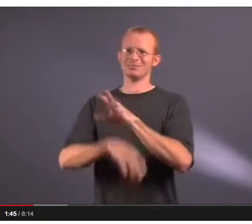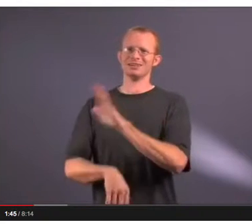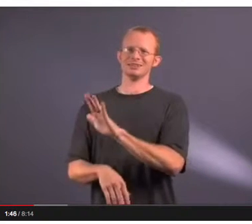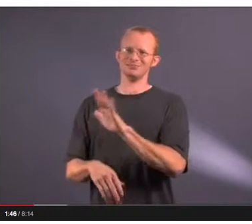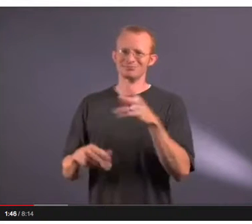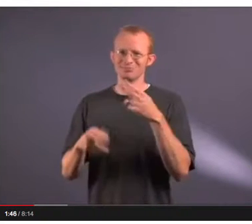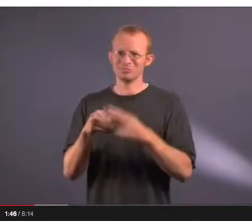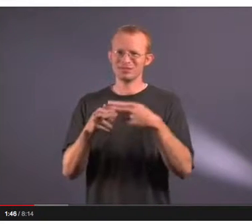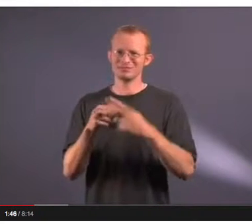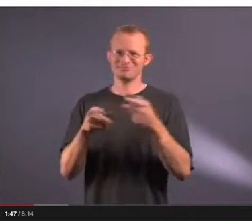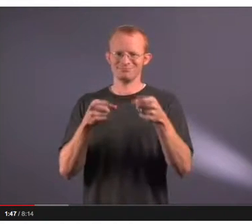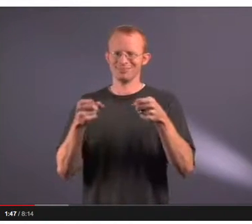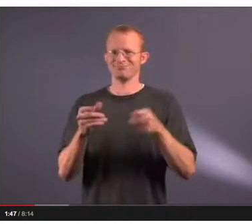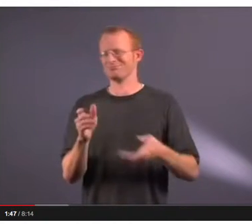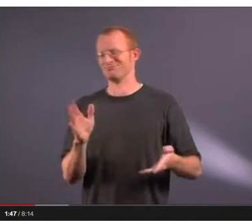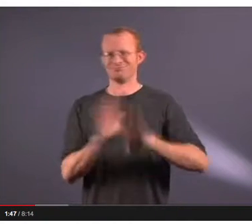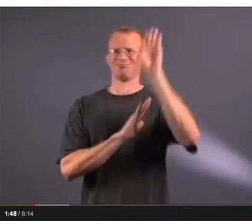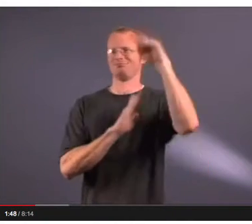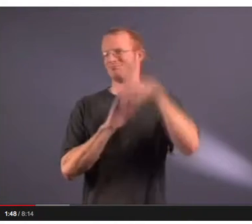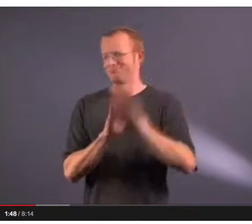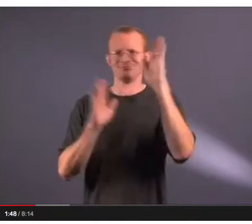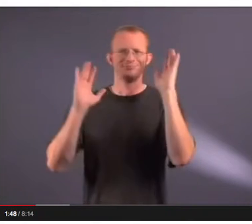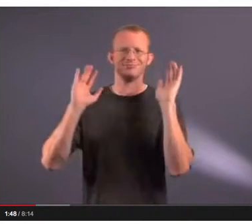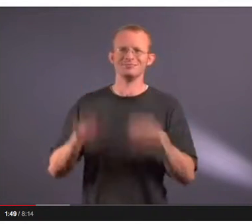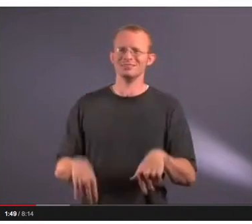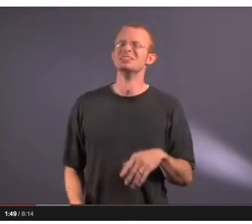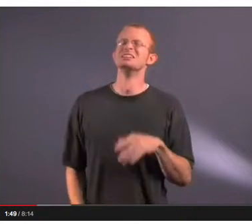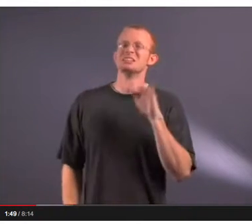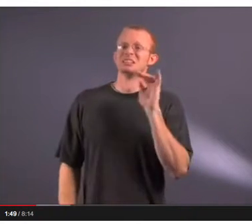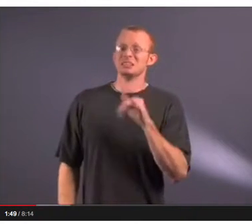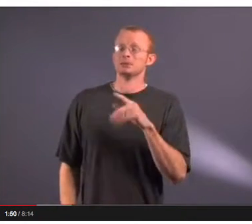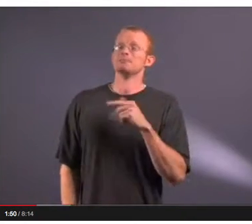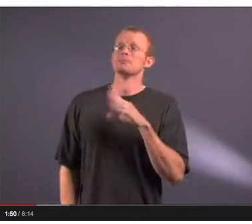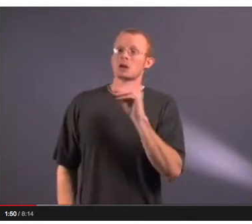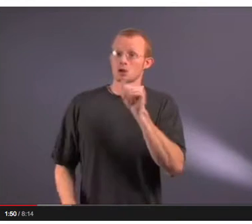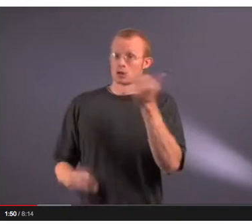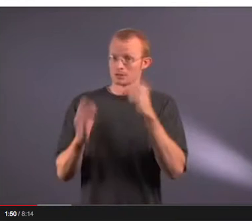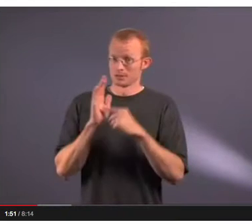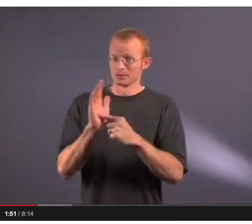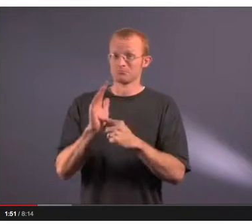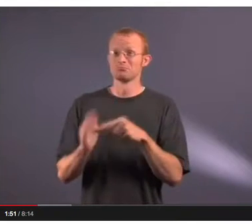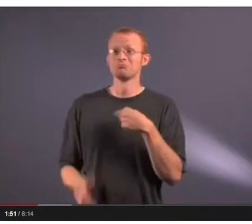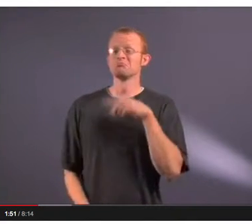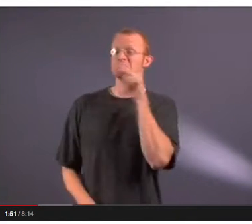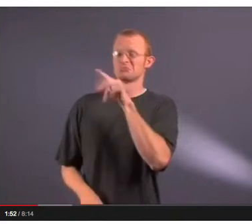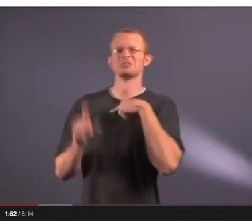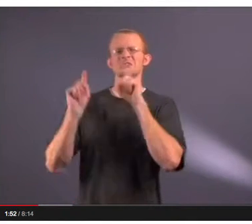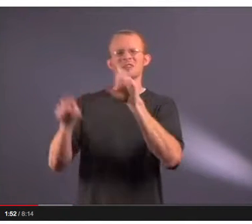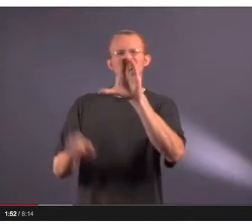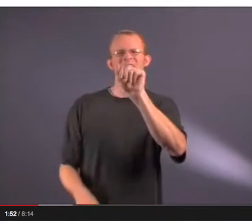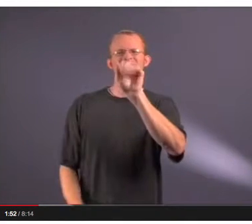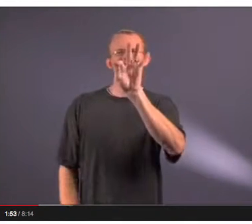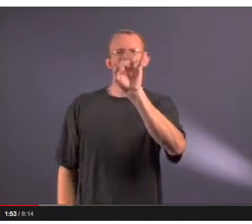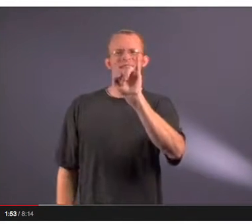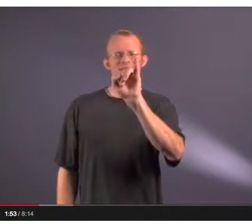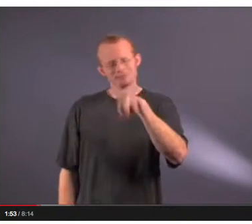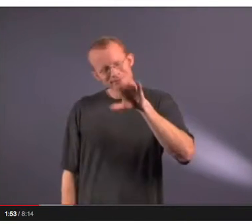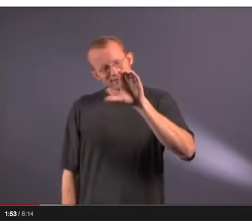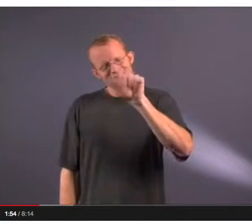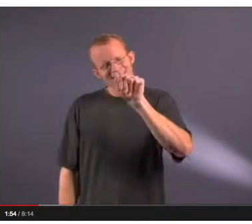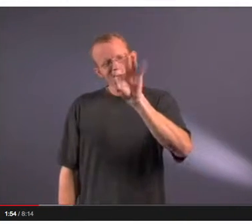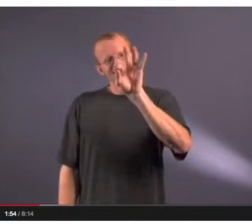of it. They're addicted to the taste of food. And that really affects your weight gain. That makes your metabolism just go like a roller coaster